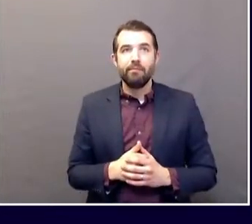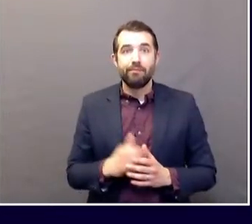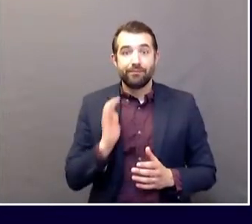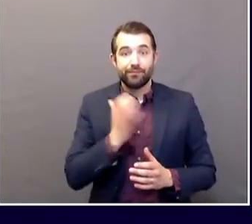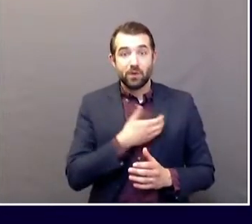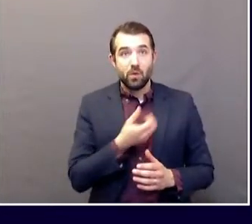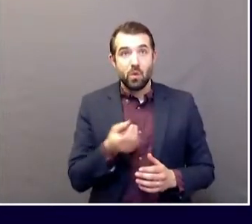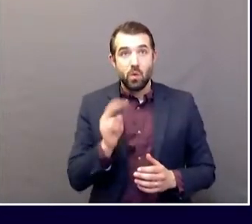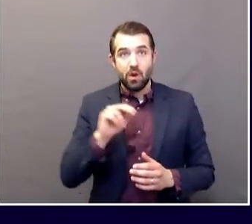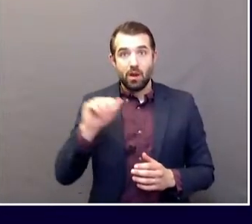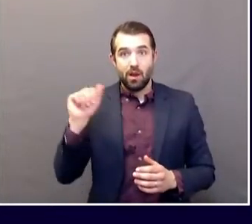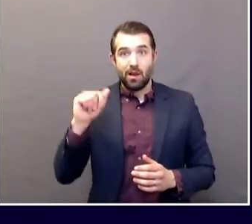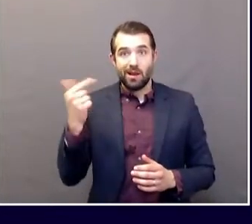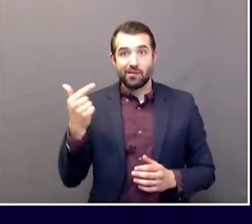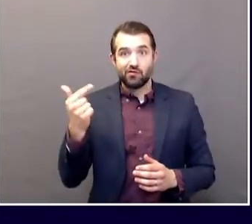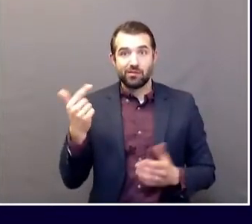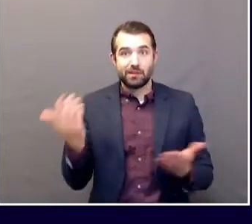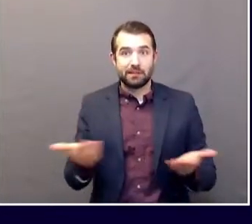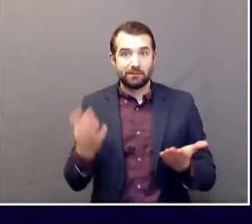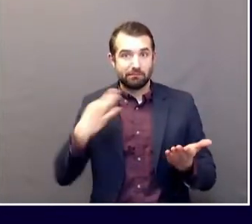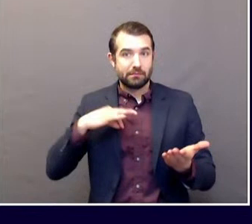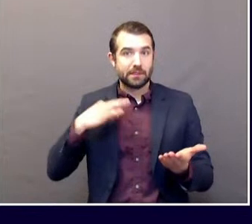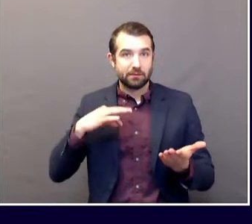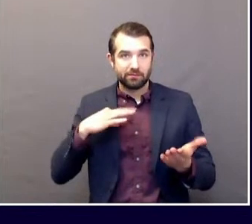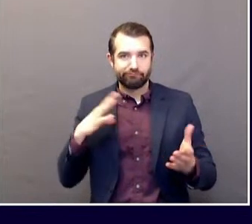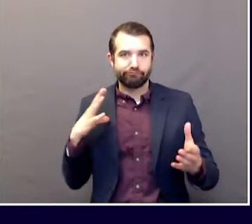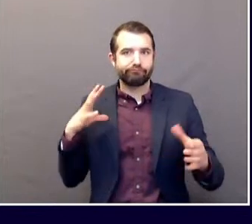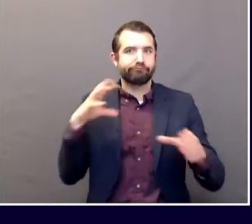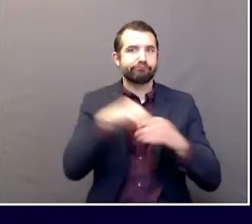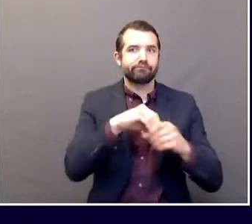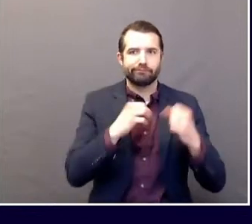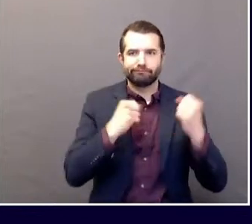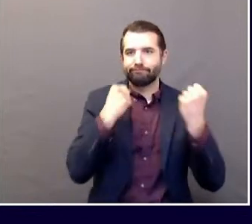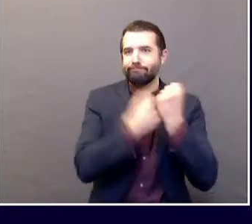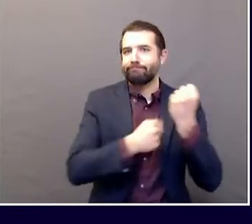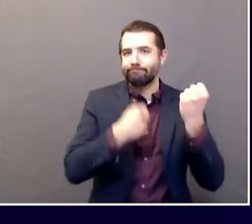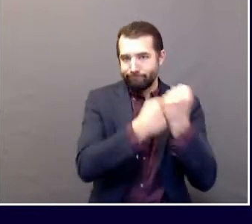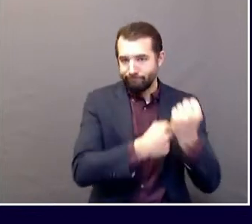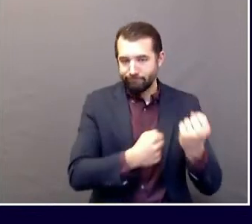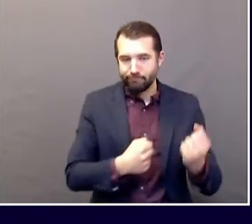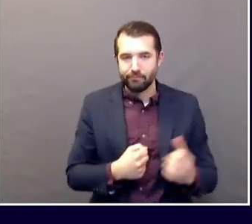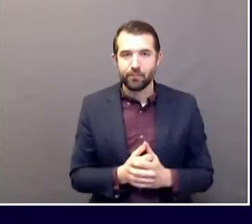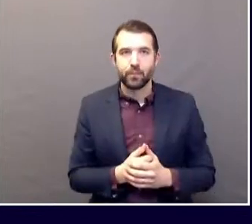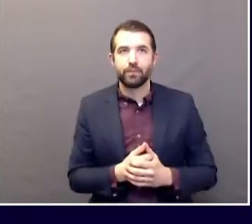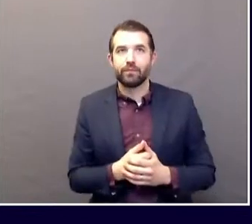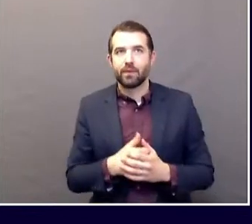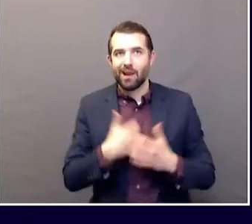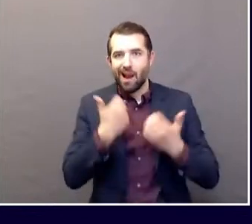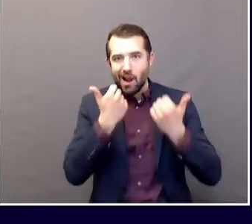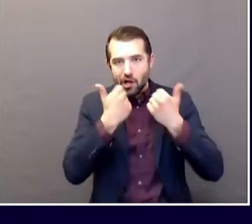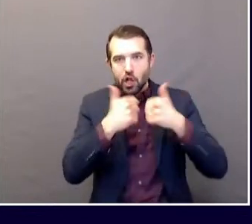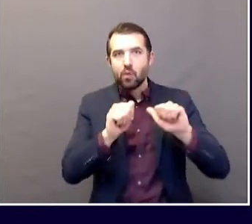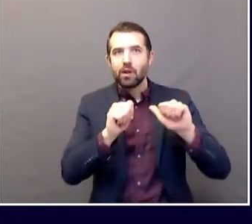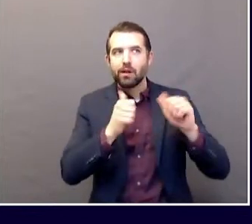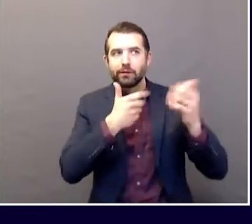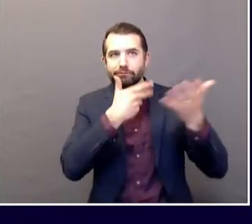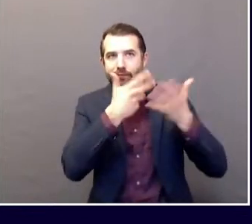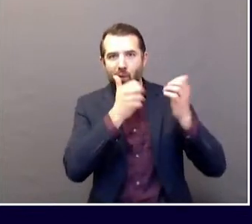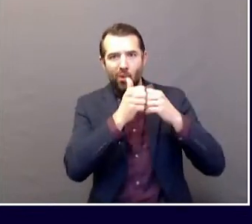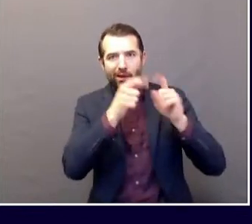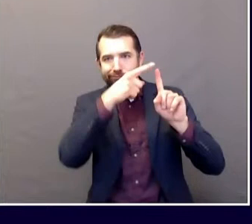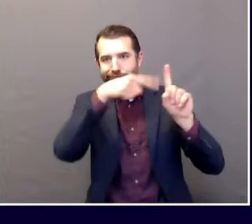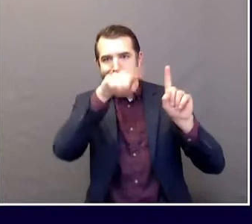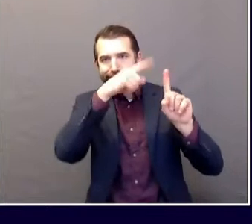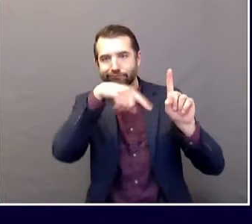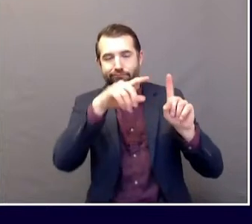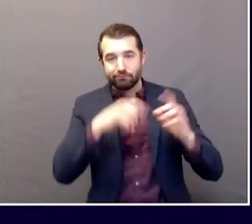will also, on our side, on our behalf, try to reclaim any payments that were made on behalf of